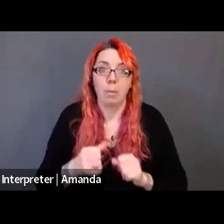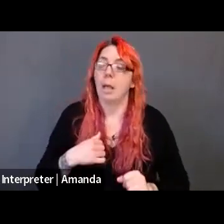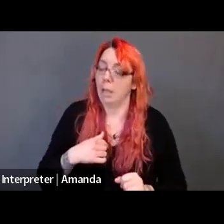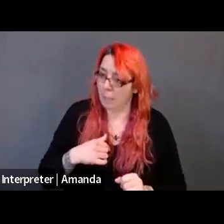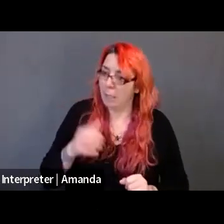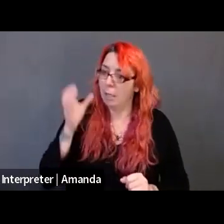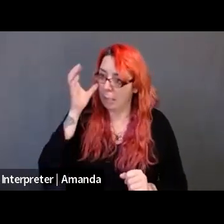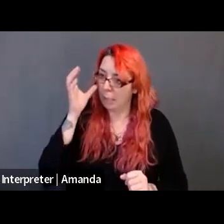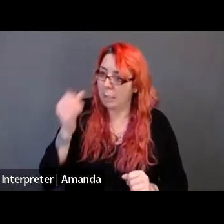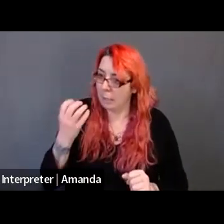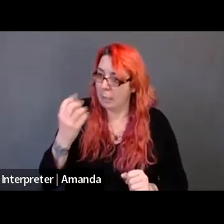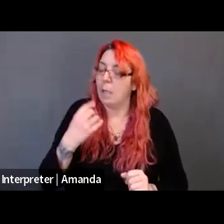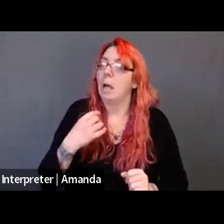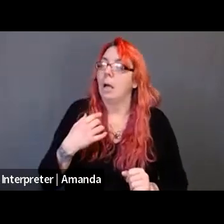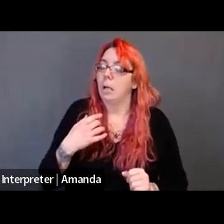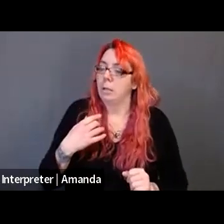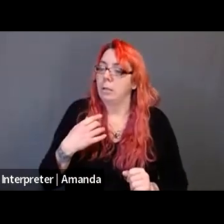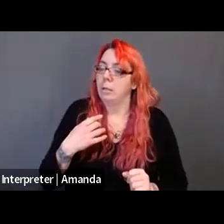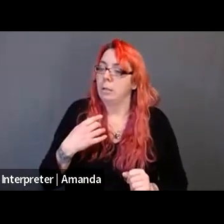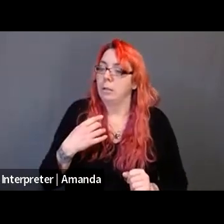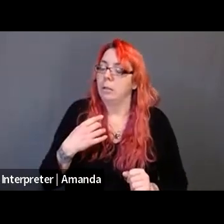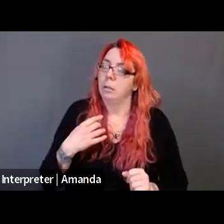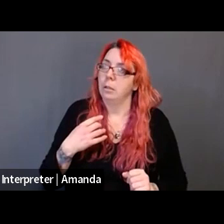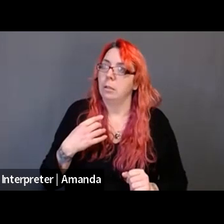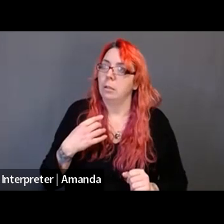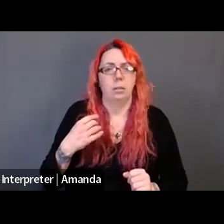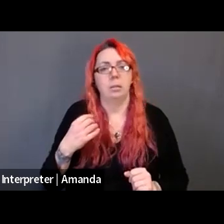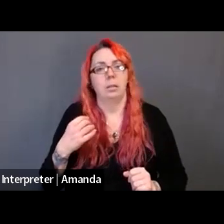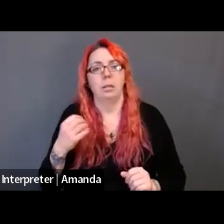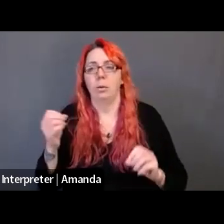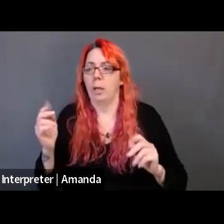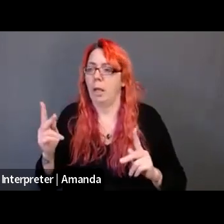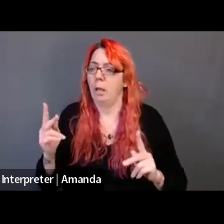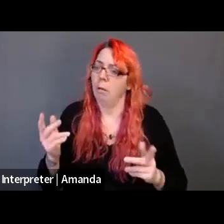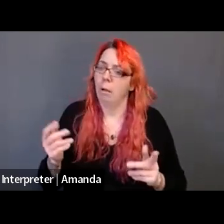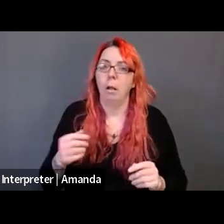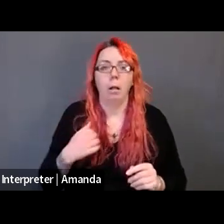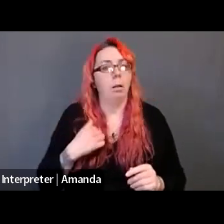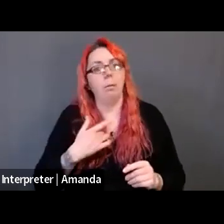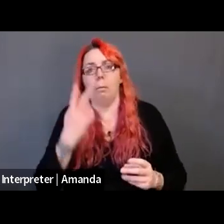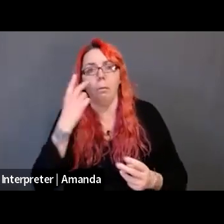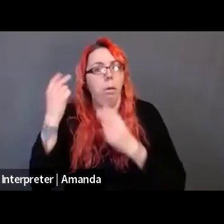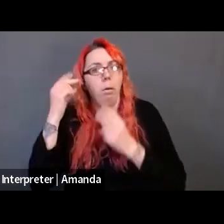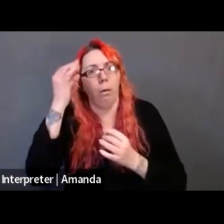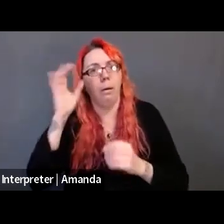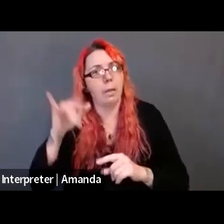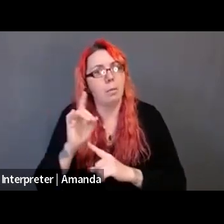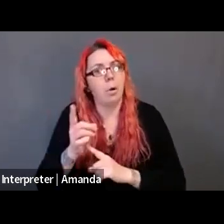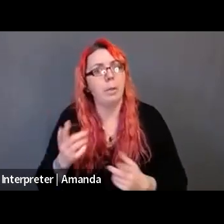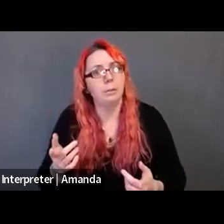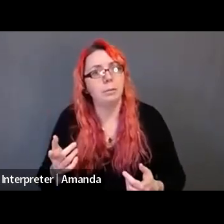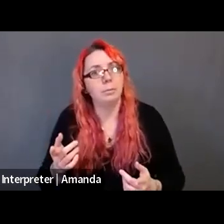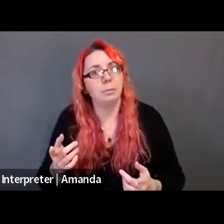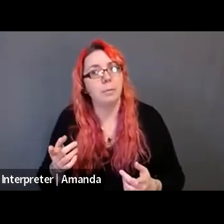And this was some years ago, and I reflect on it many, many times. But, just to think about those different ways in how this can happen. So I'm